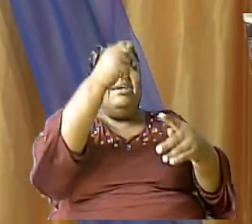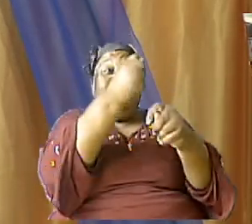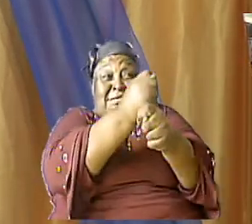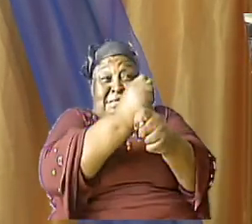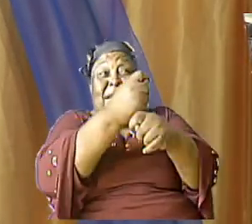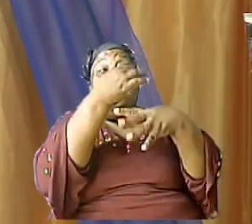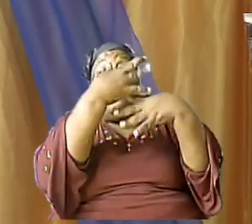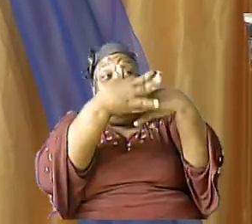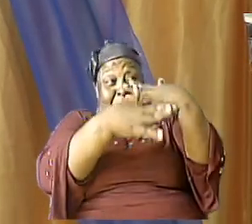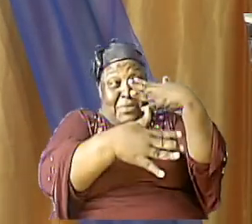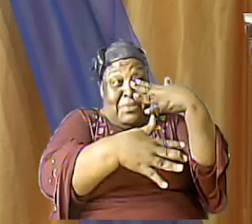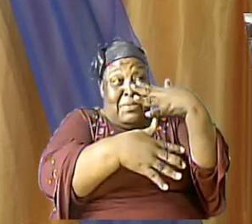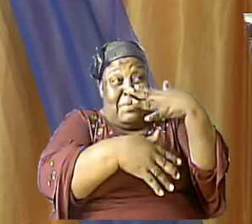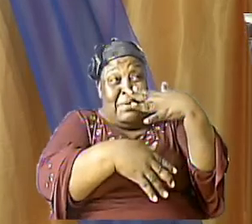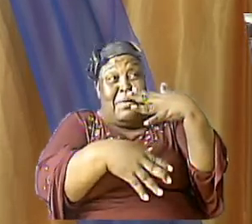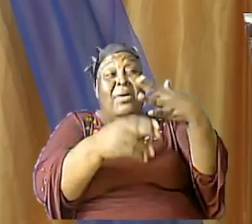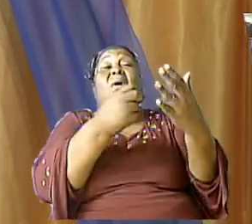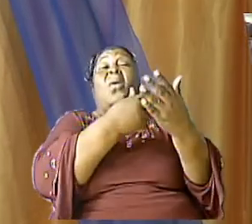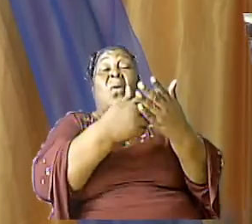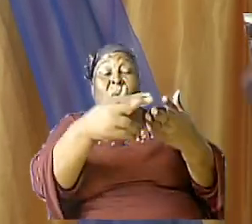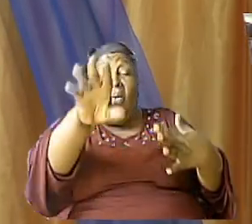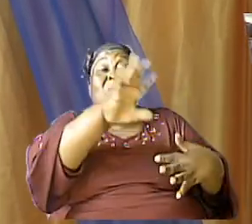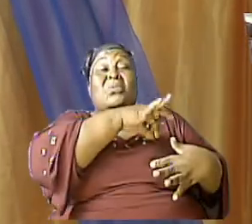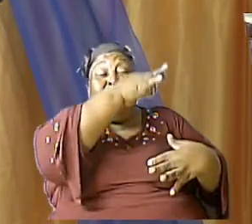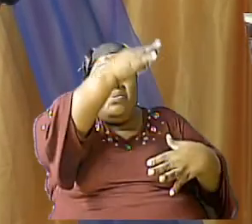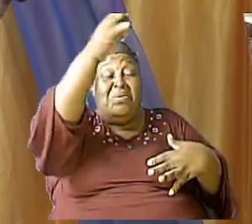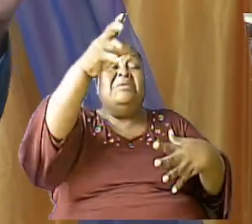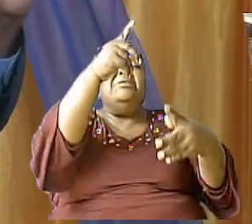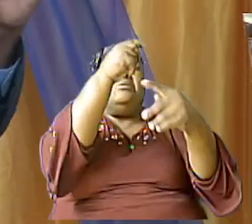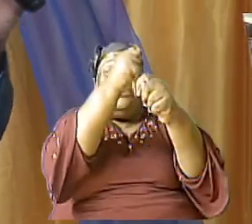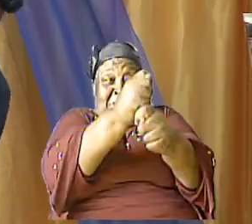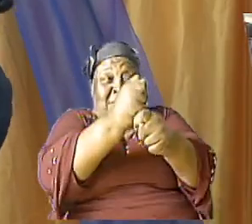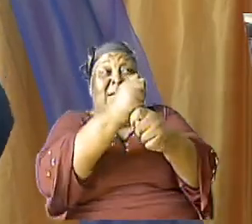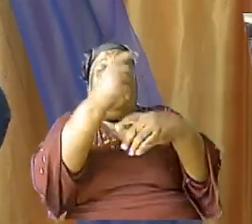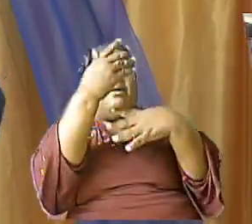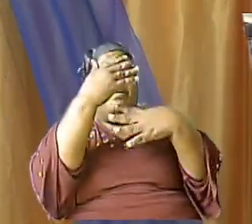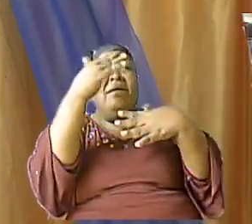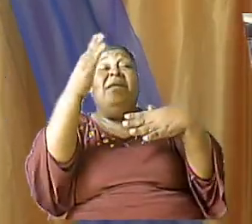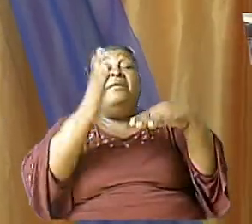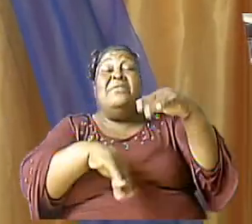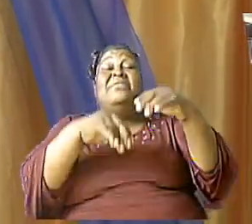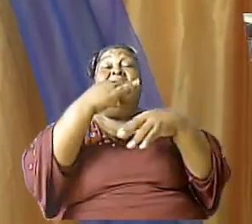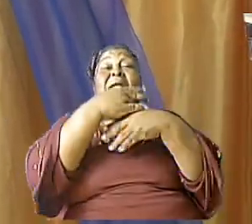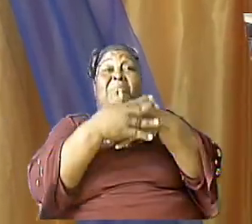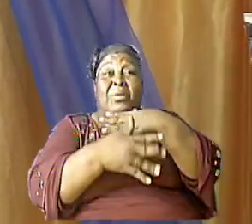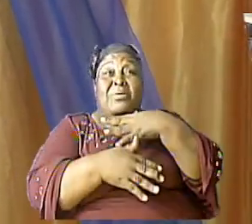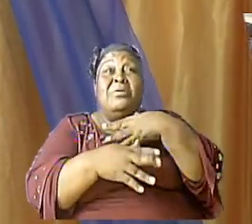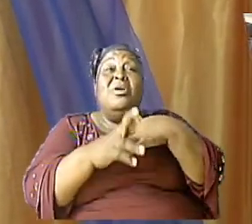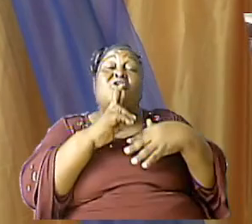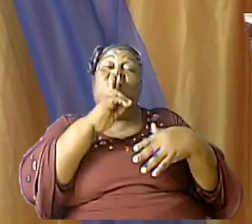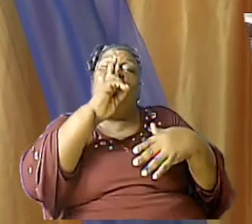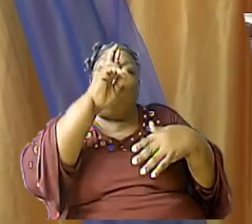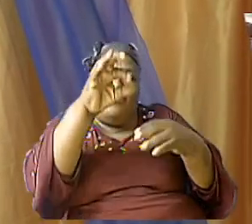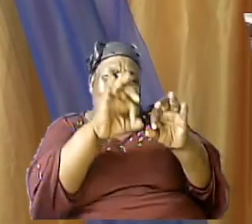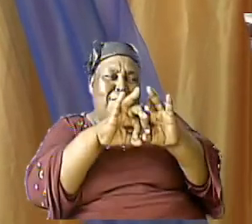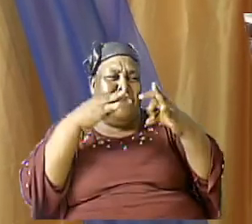blood. Holy Ghost thicker than blood. So real family,